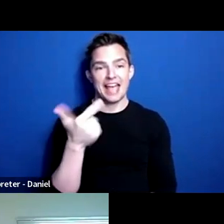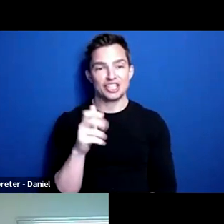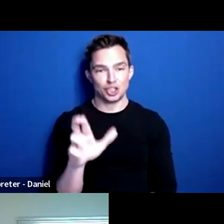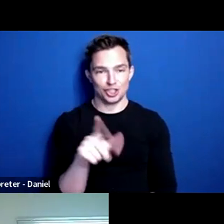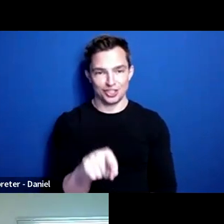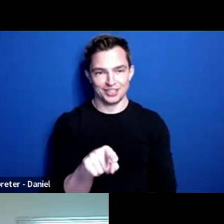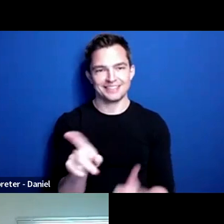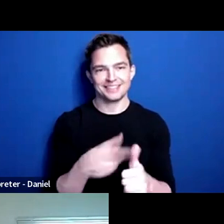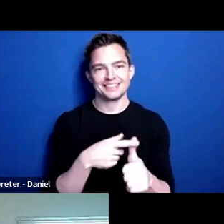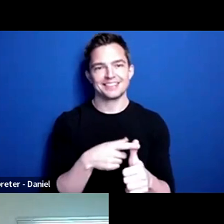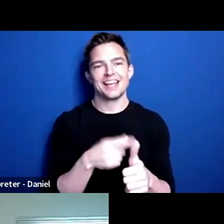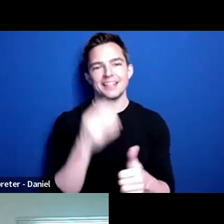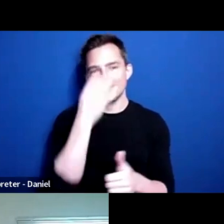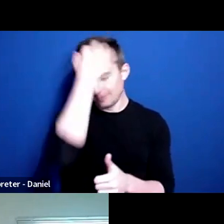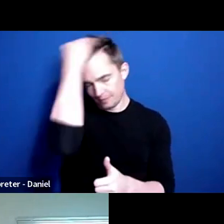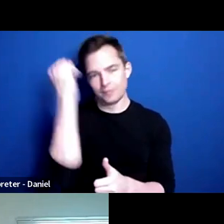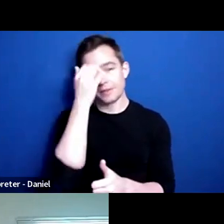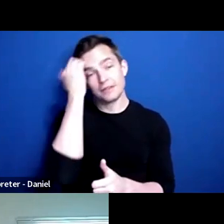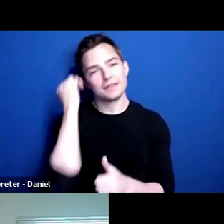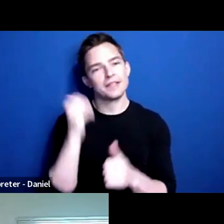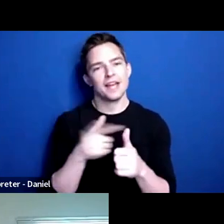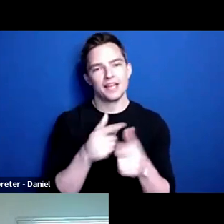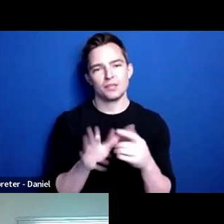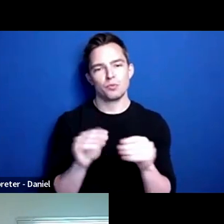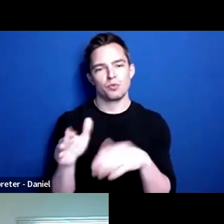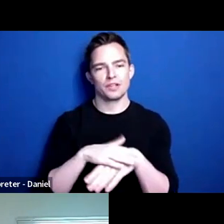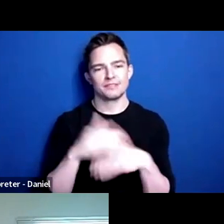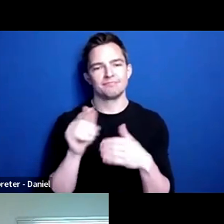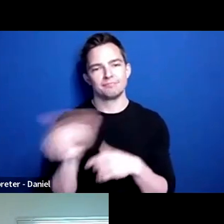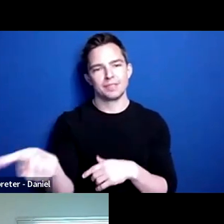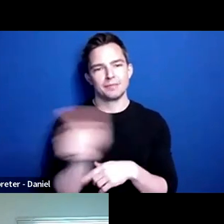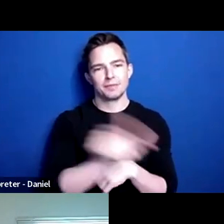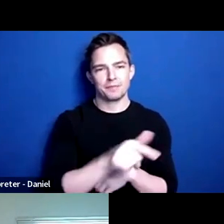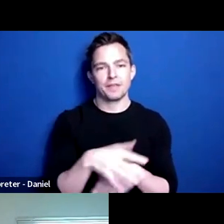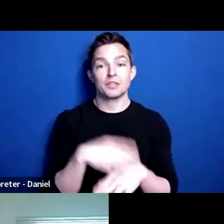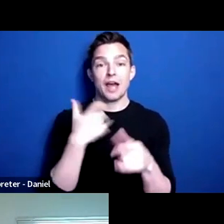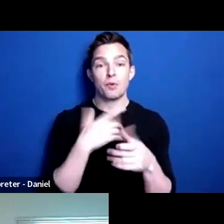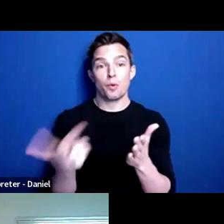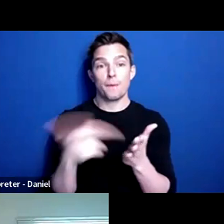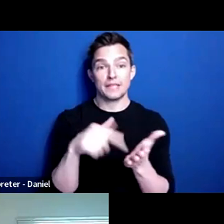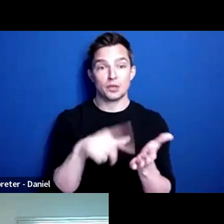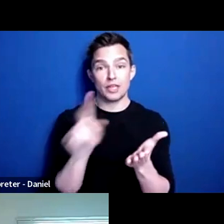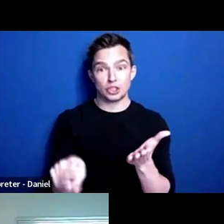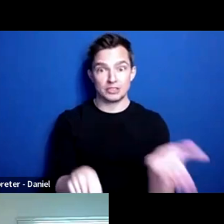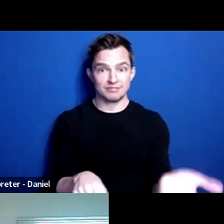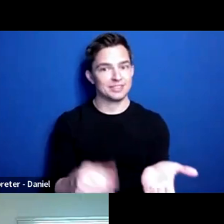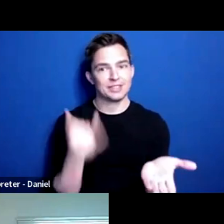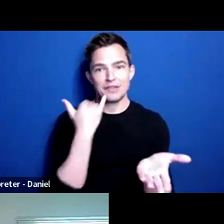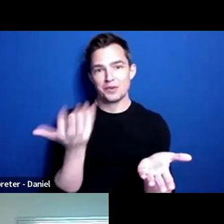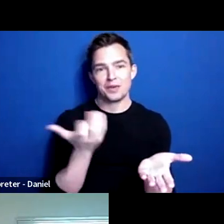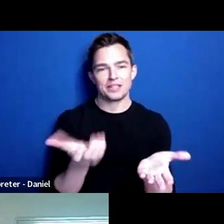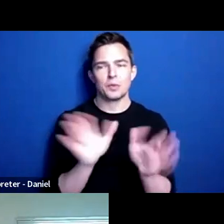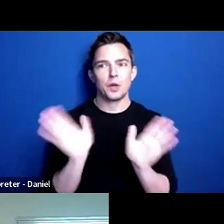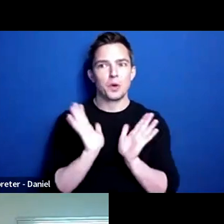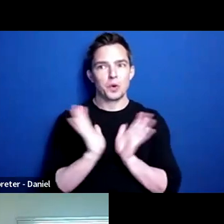and then we'll move along. And I will repeat the question if you need me to, so don't feel you know, like, oh God,